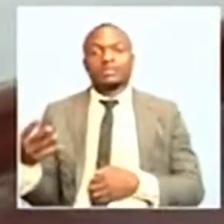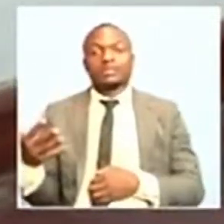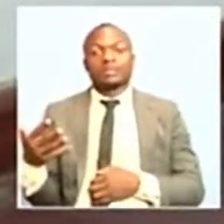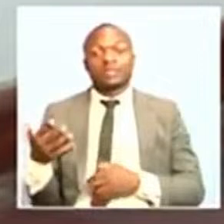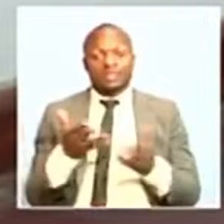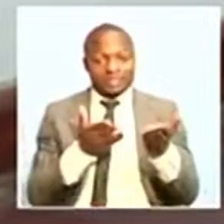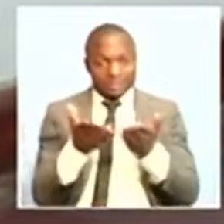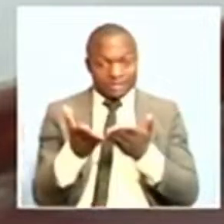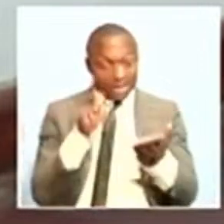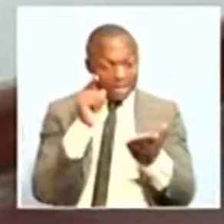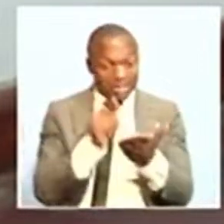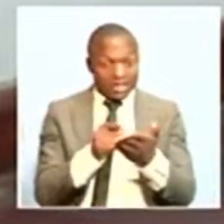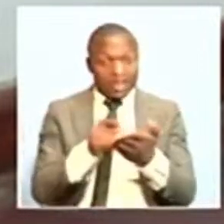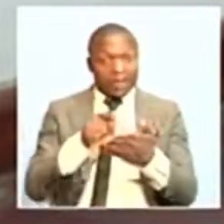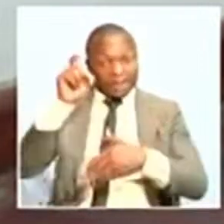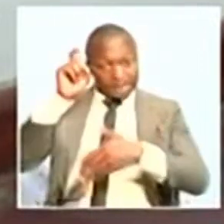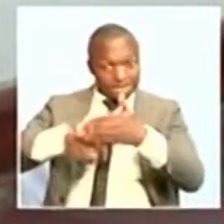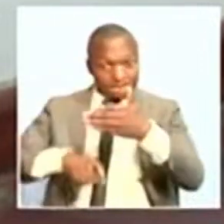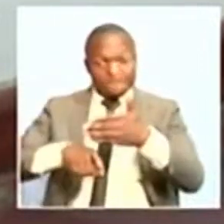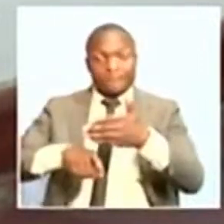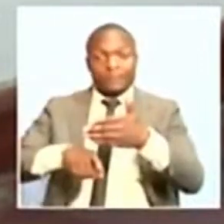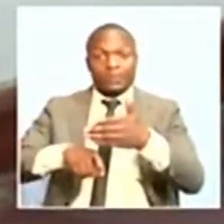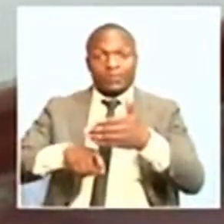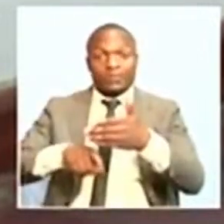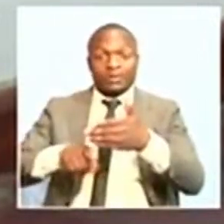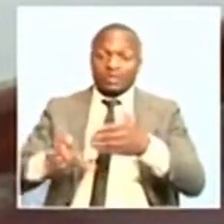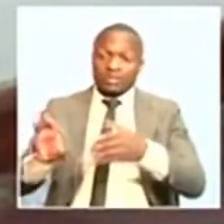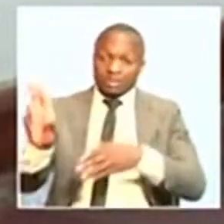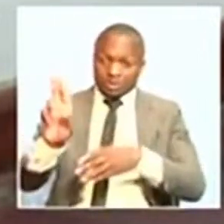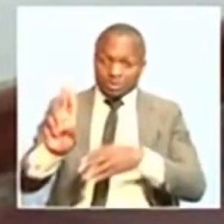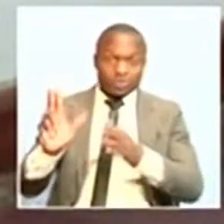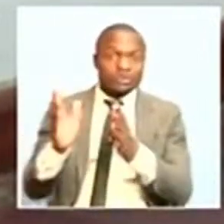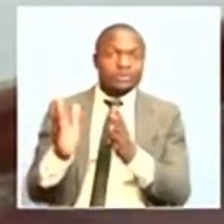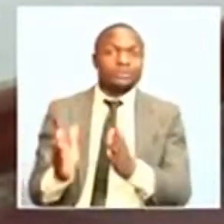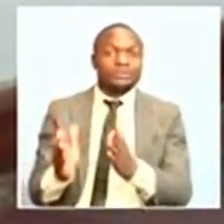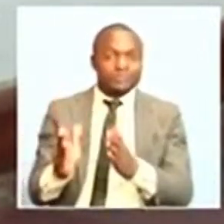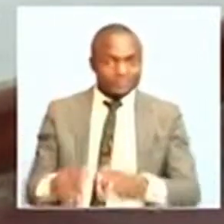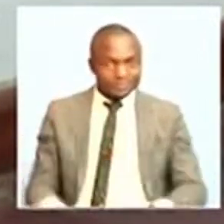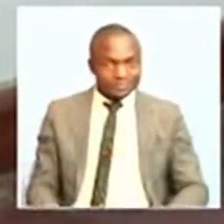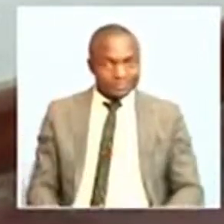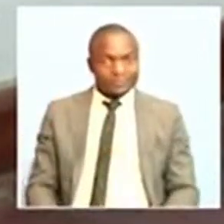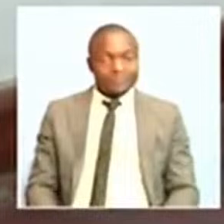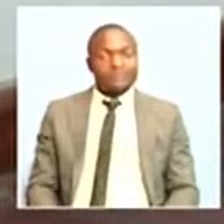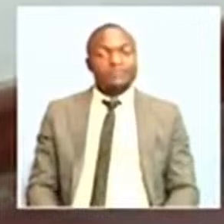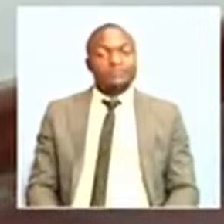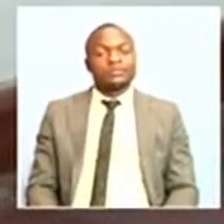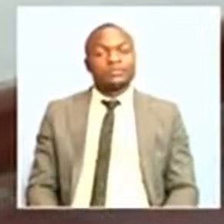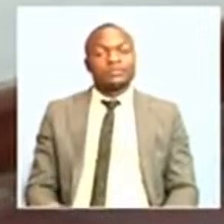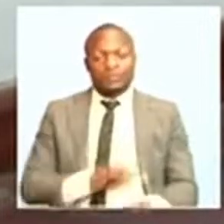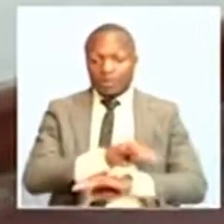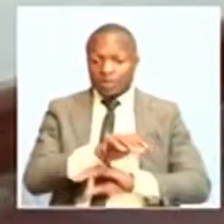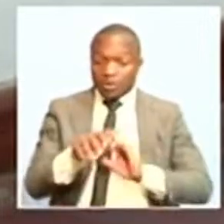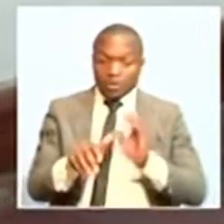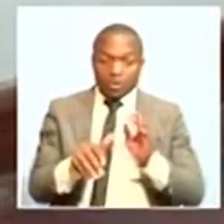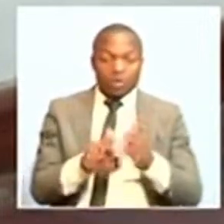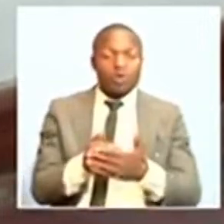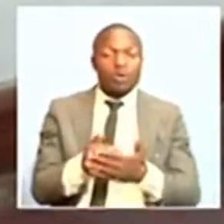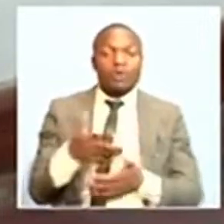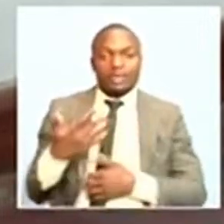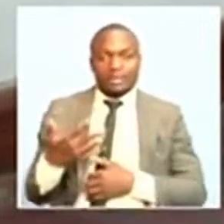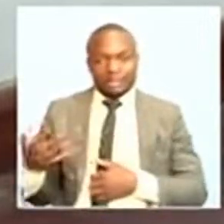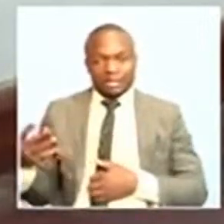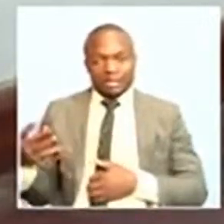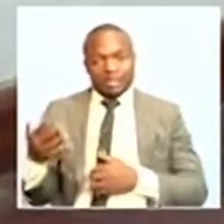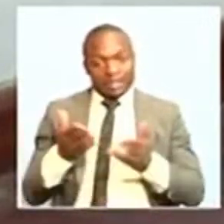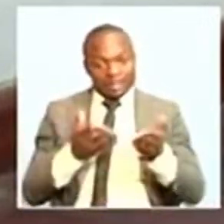tax is borne by the final consumer. So all goods and services supplied by